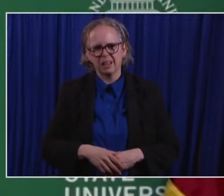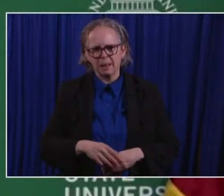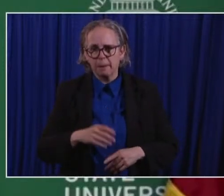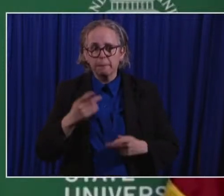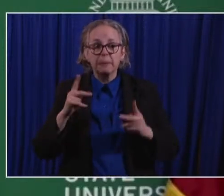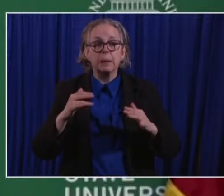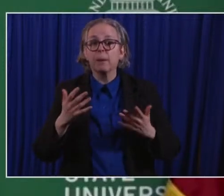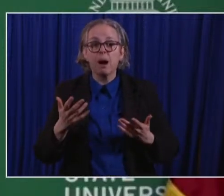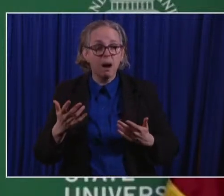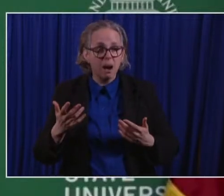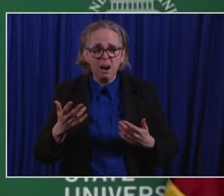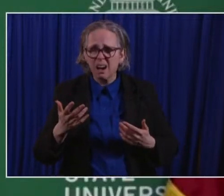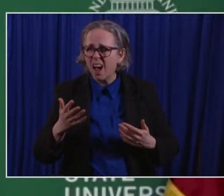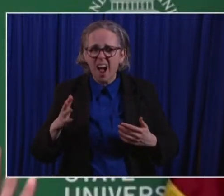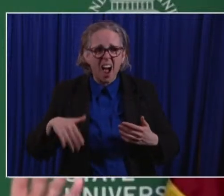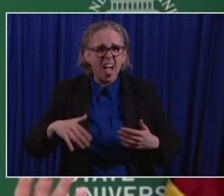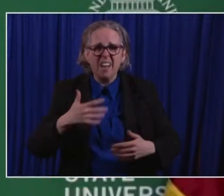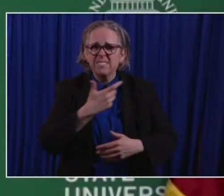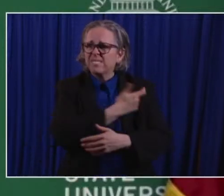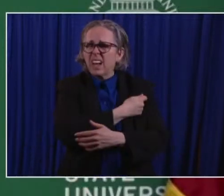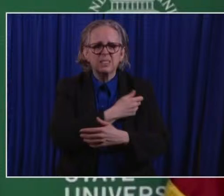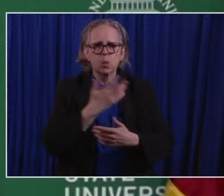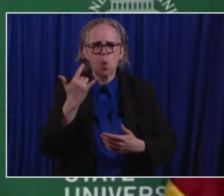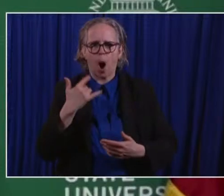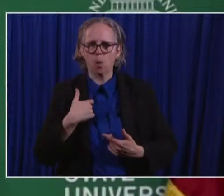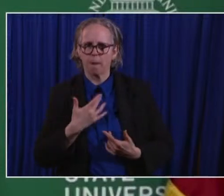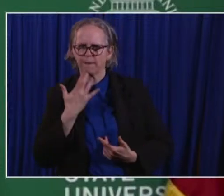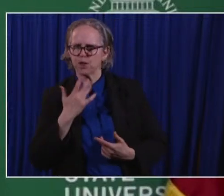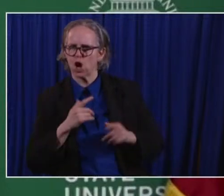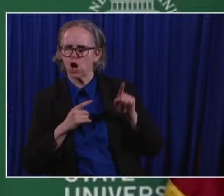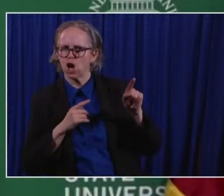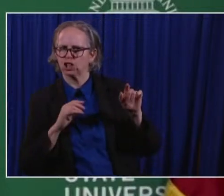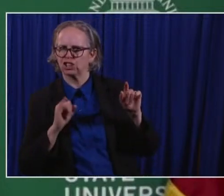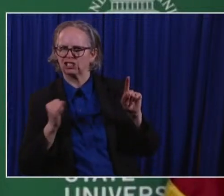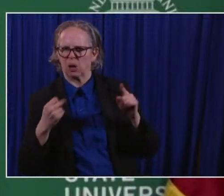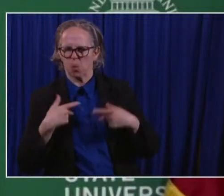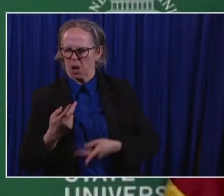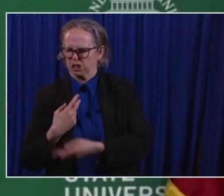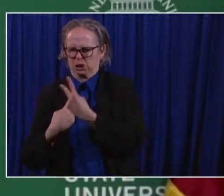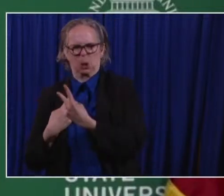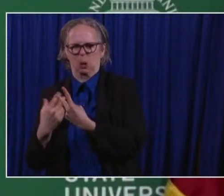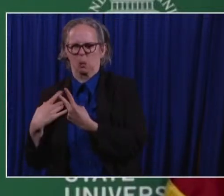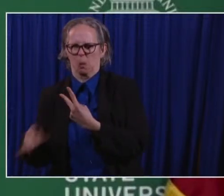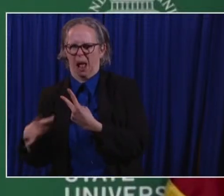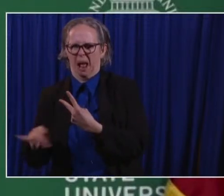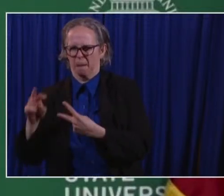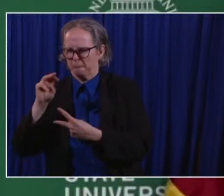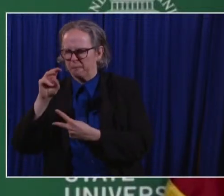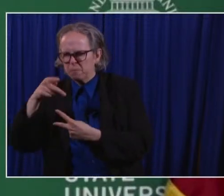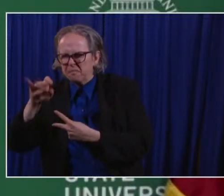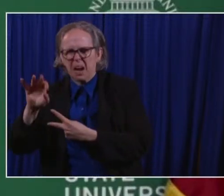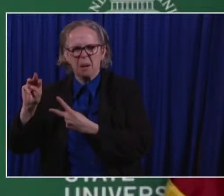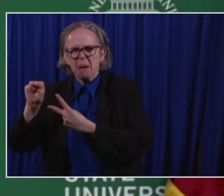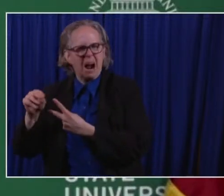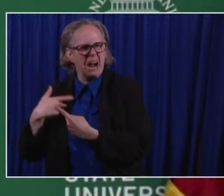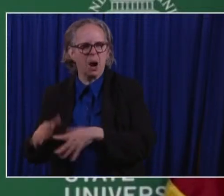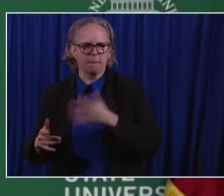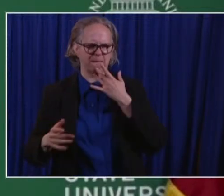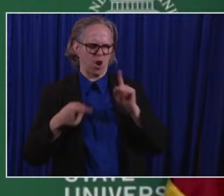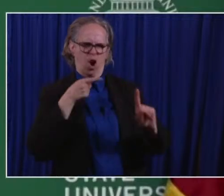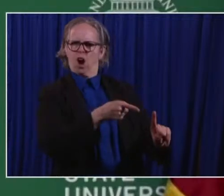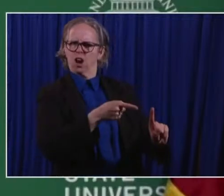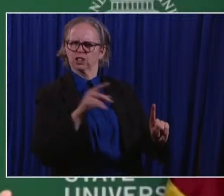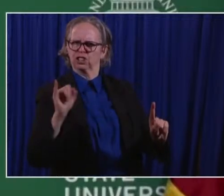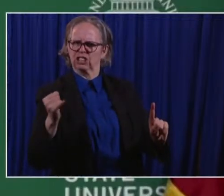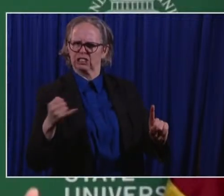don't know what percentage of those who wanted it before still want it. I don't know. But there are people there's a market for Johnson &